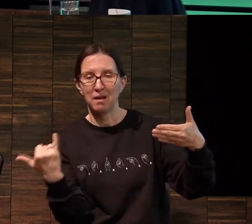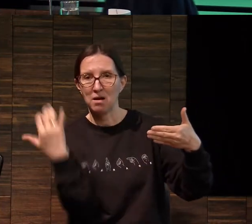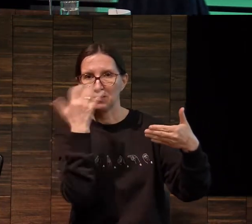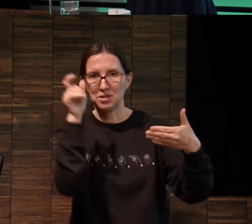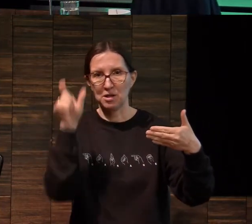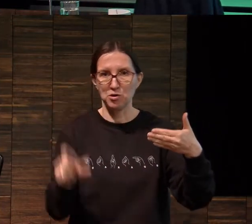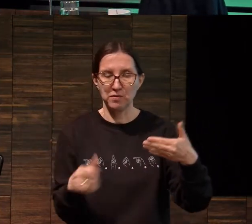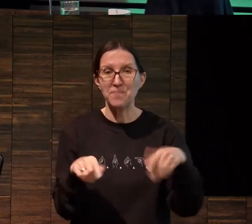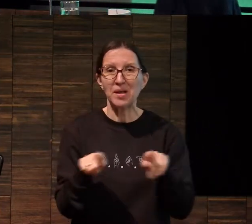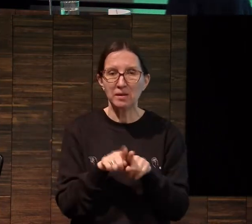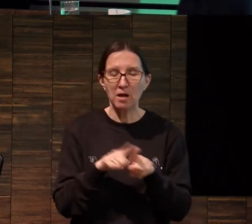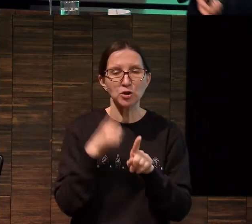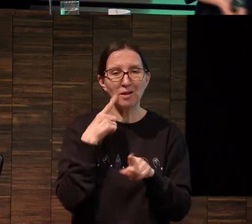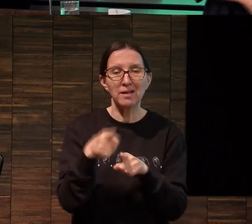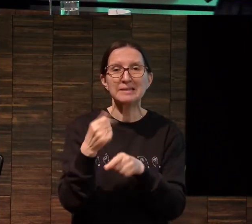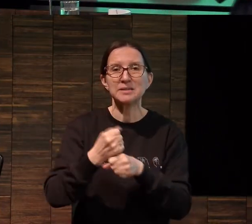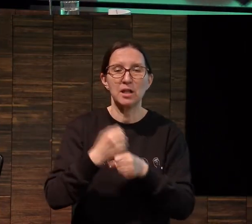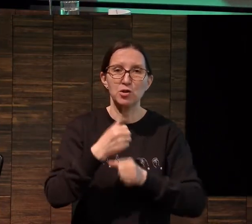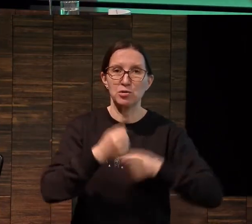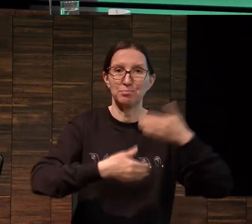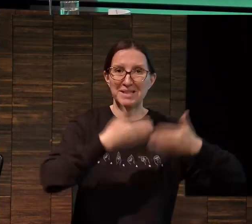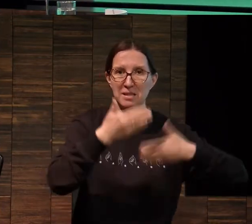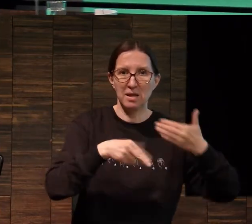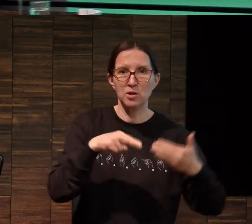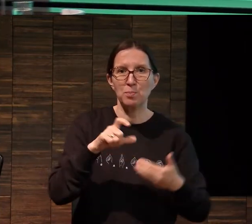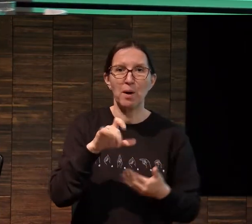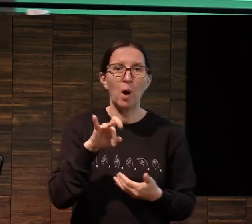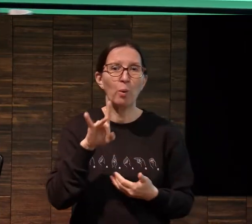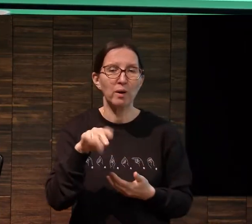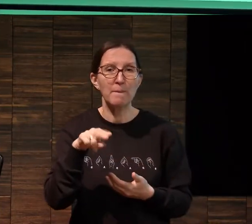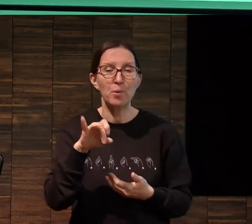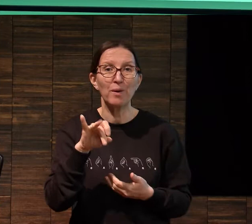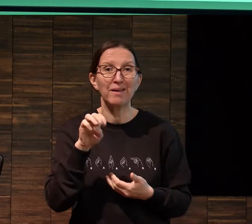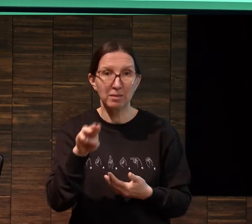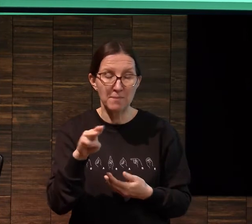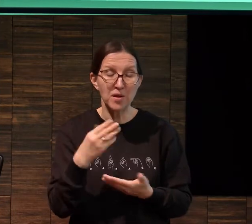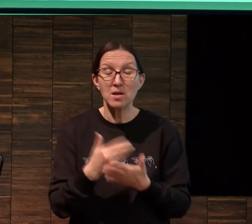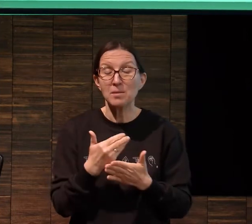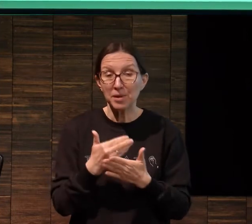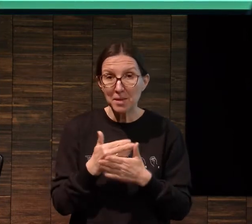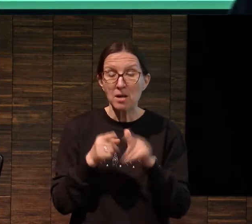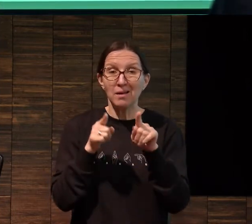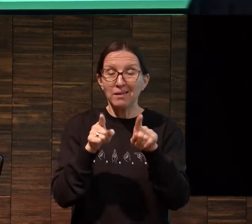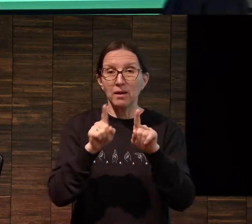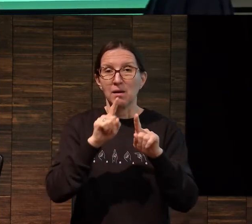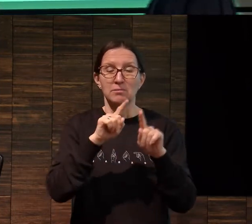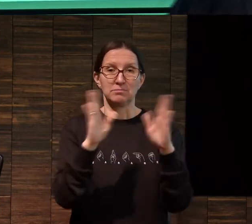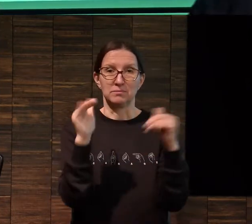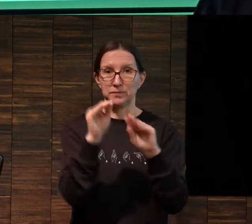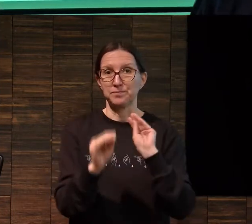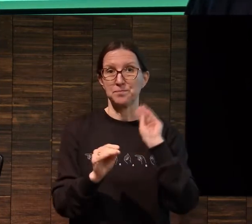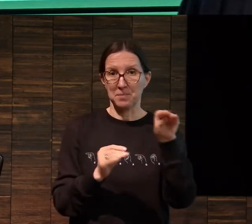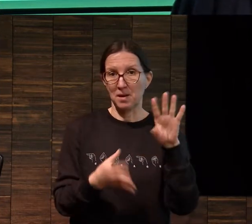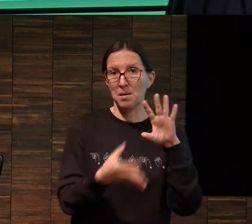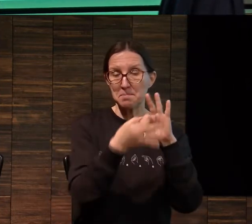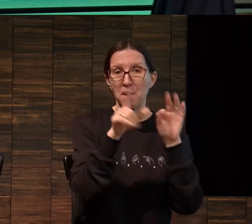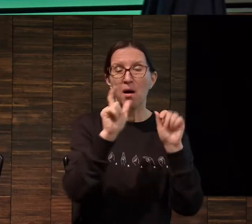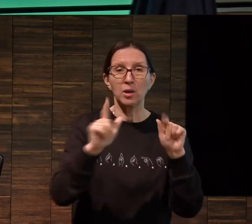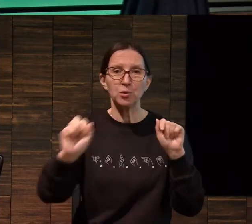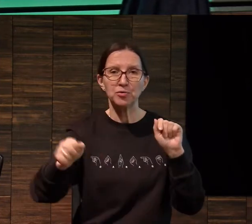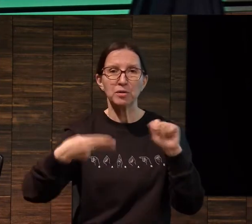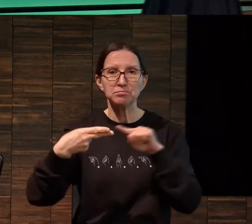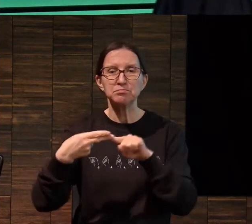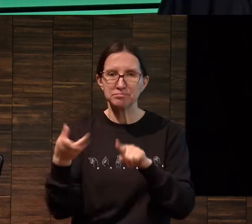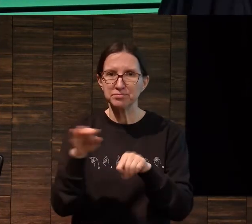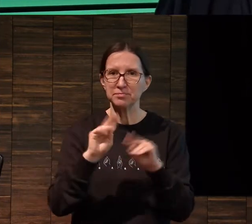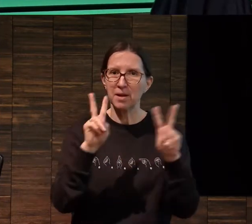you upload a photo on PowerPoint presentation, you are suggested to give a caption, to give a title. Then